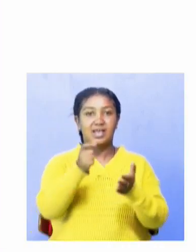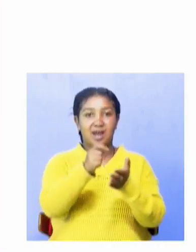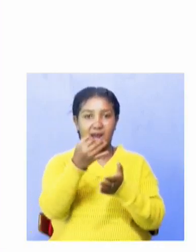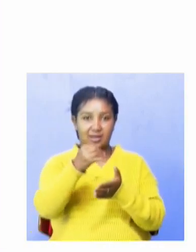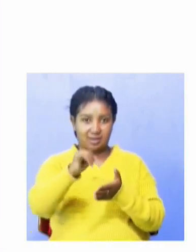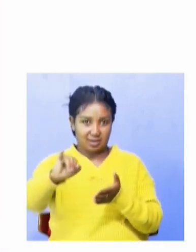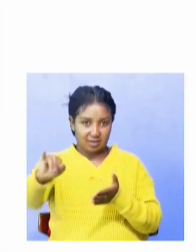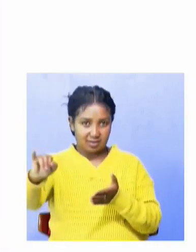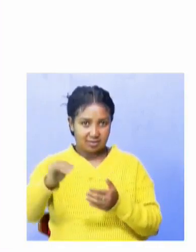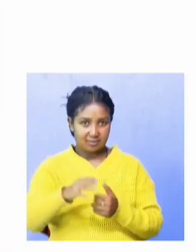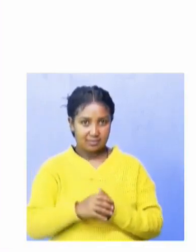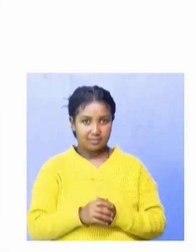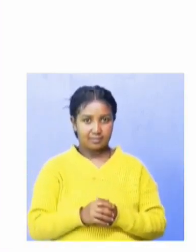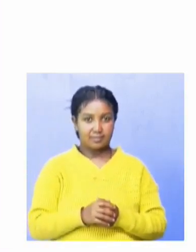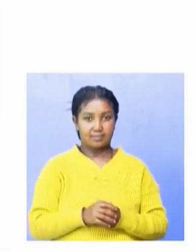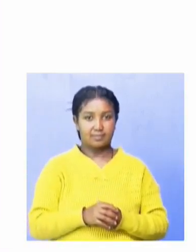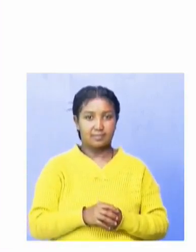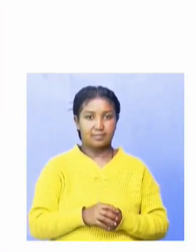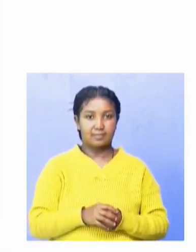writing